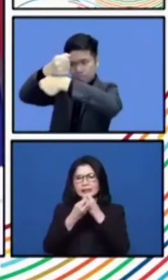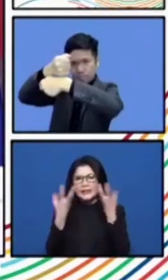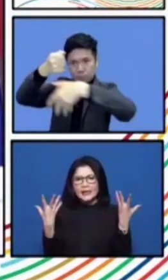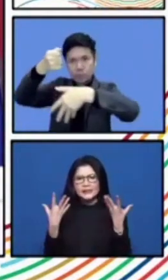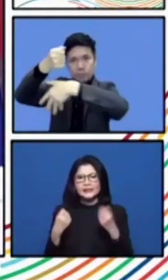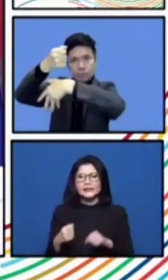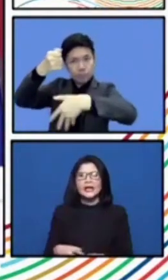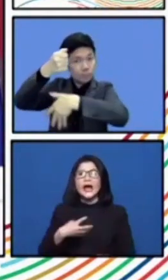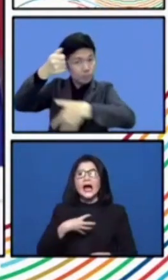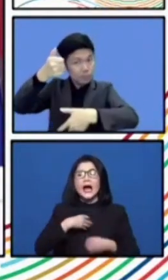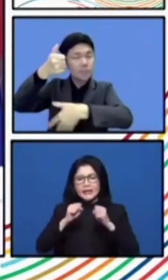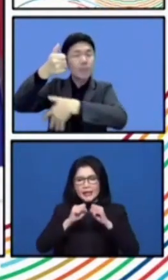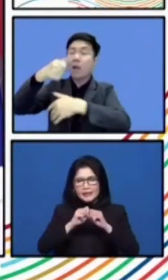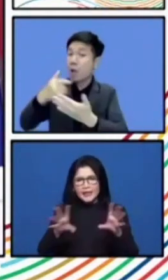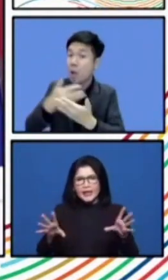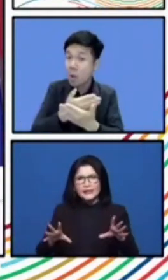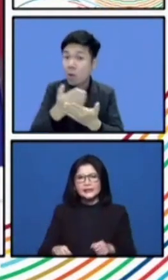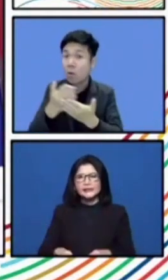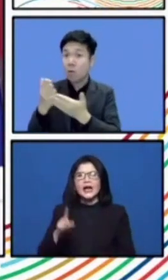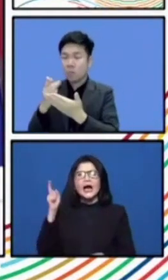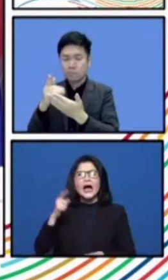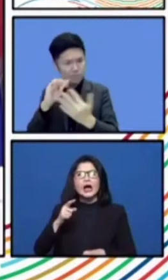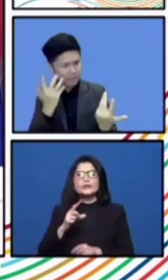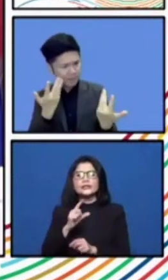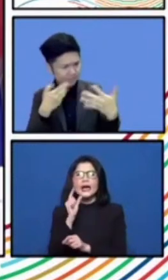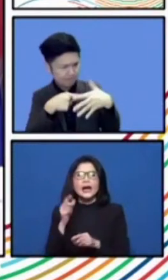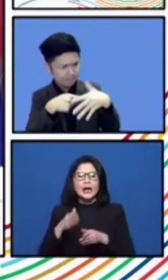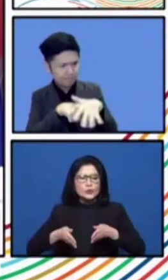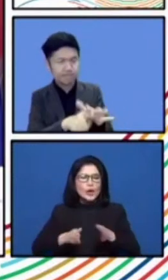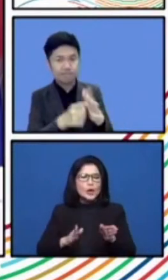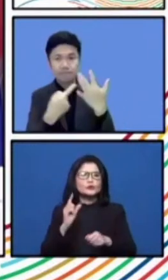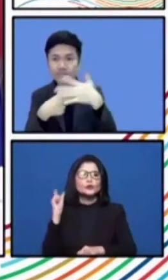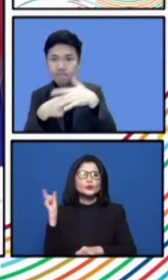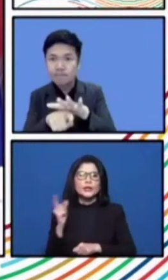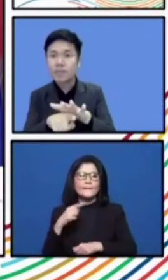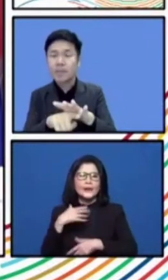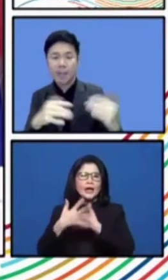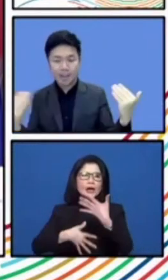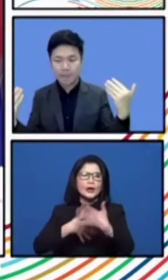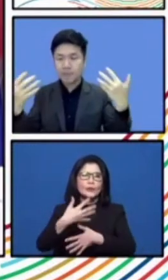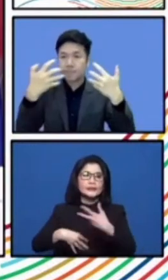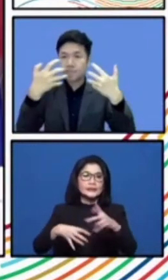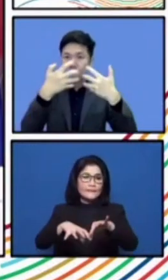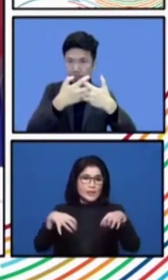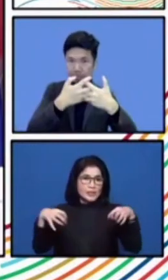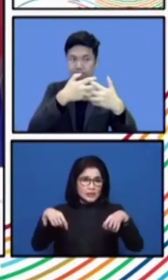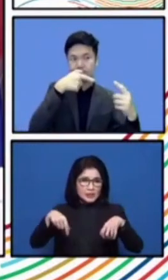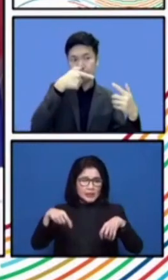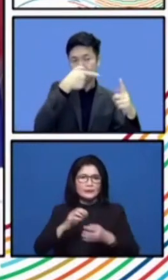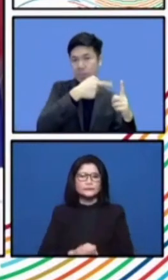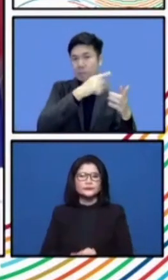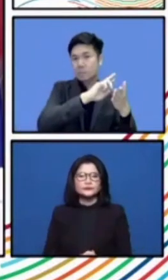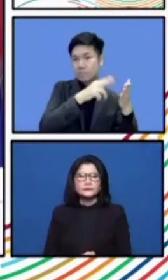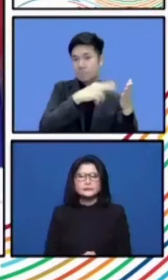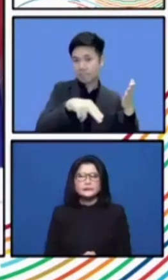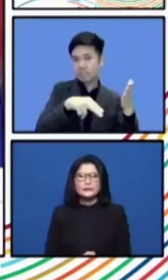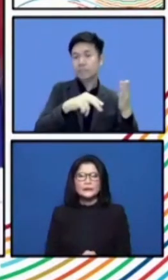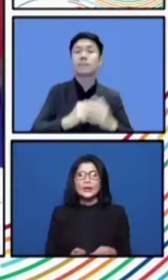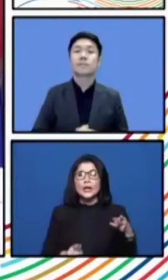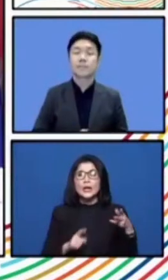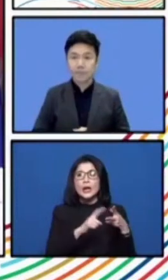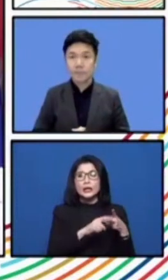mainstreaming and implementation of the conventions secondly the Gap is about limited